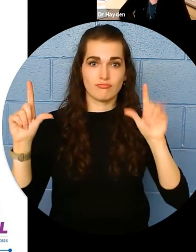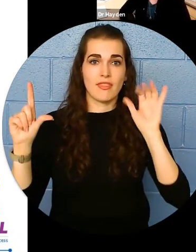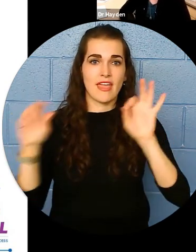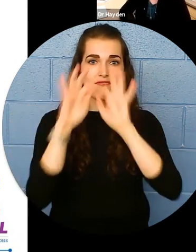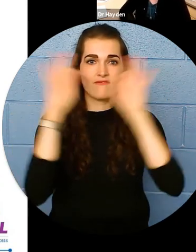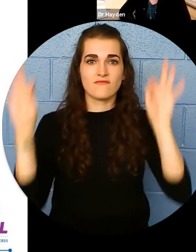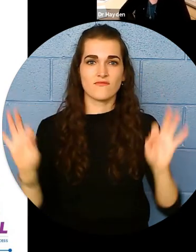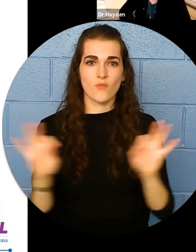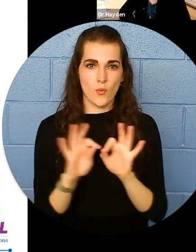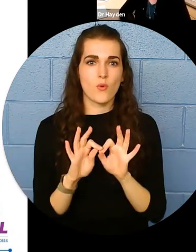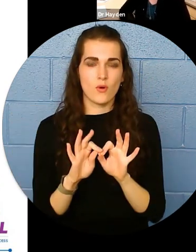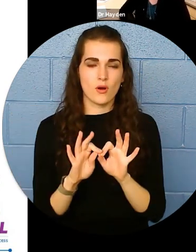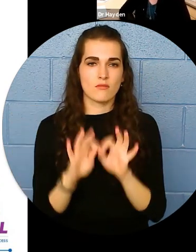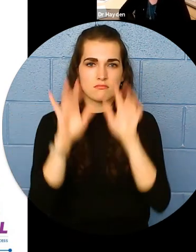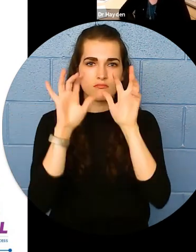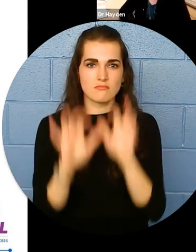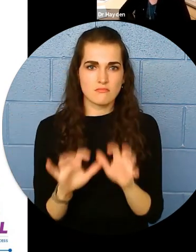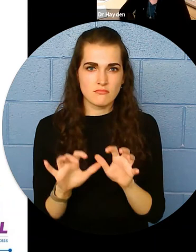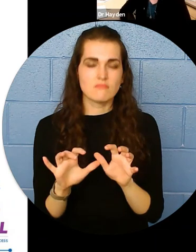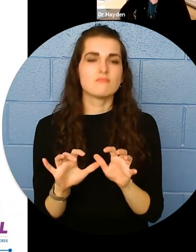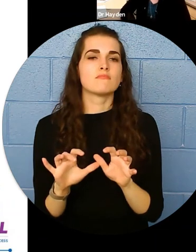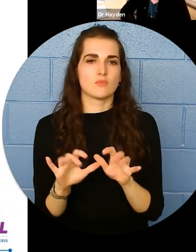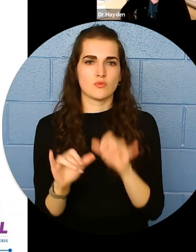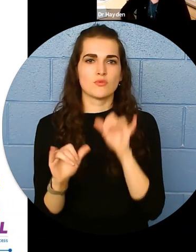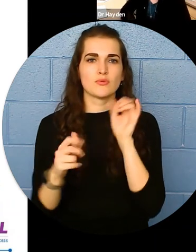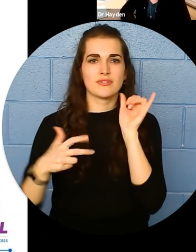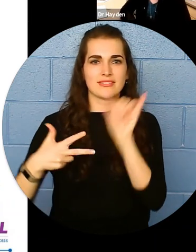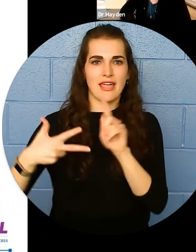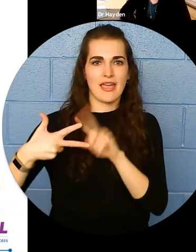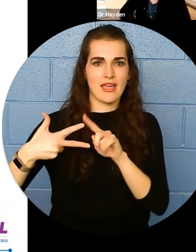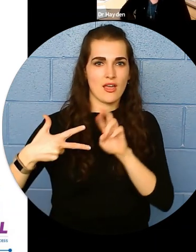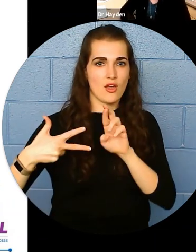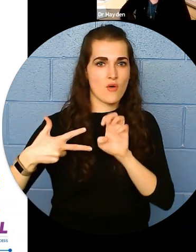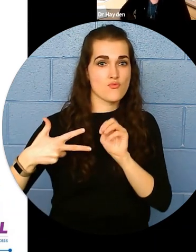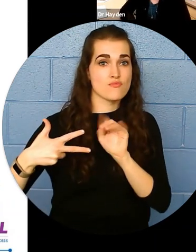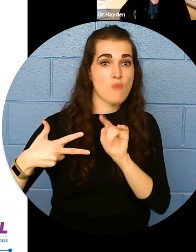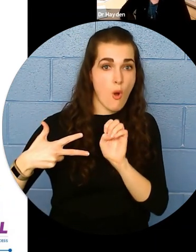the smart sheet, and that will allow you to do the opt-out